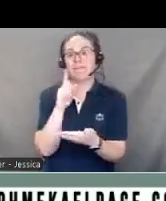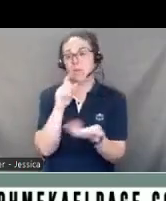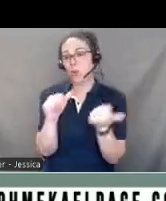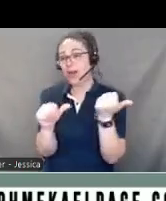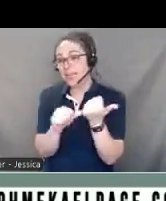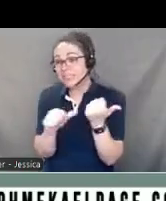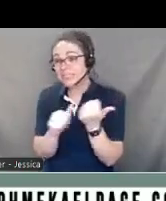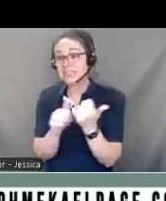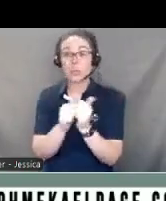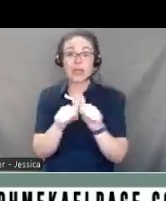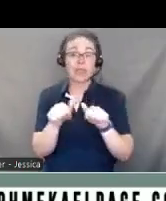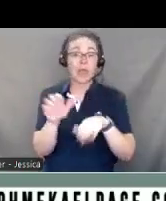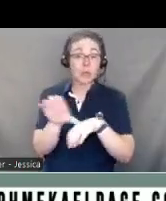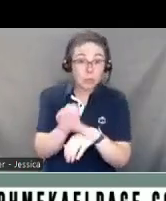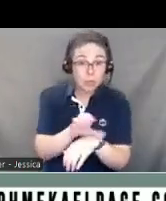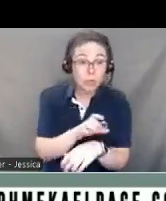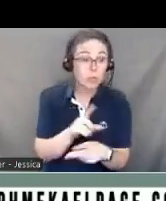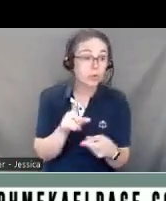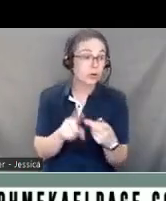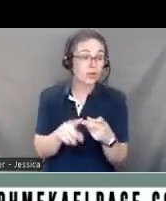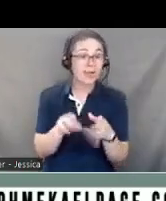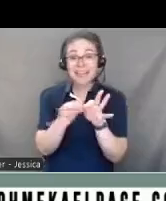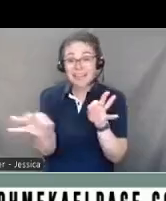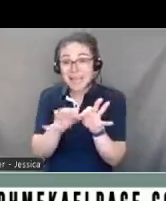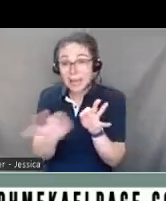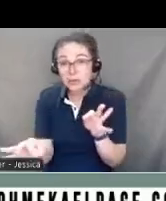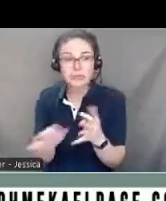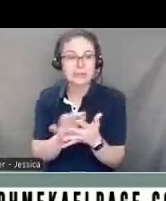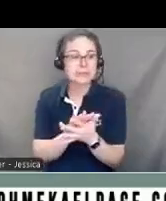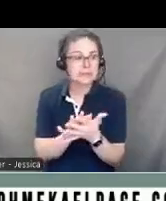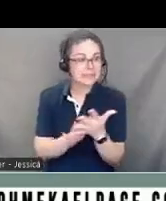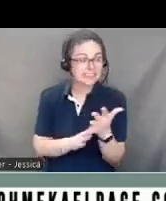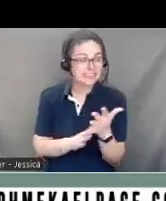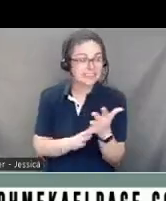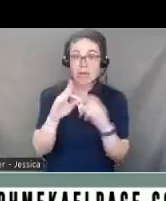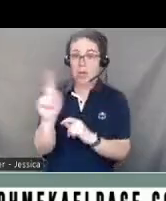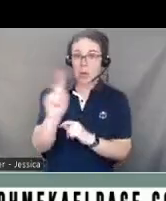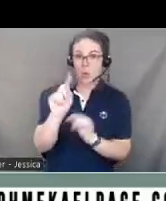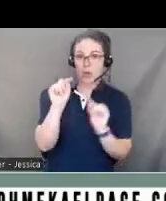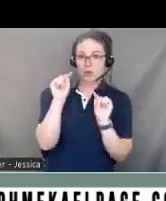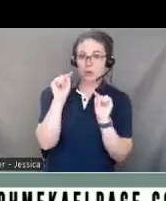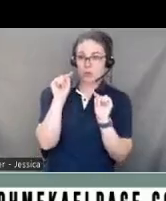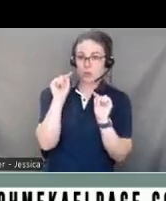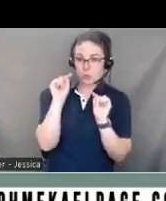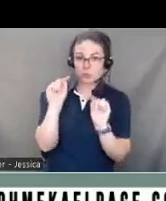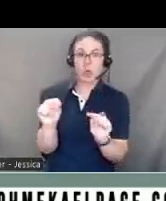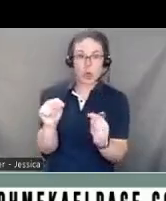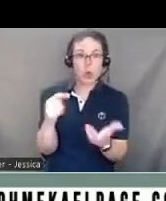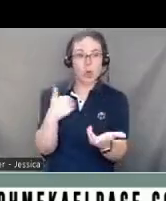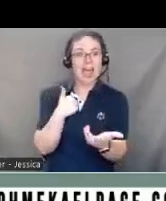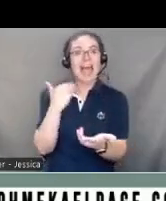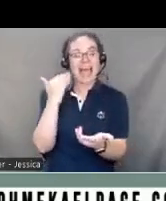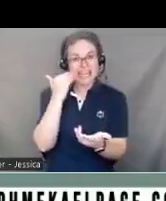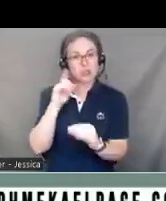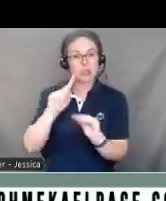my computer and my captions and whatever, and I didn't know where to go. I mean, I knew about the Louis